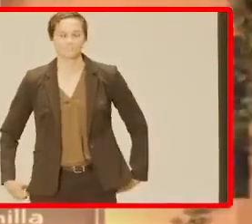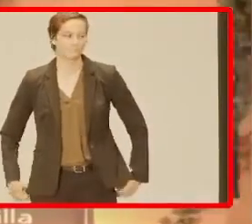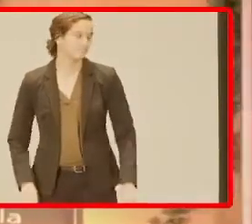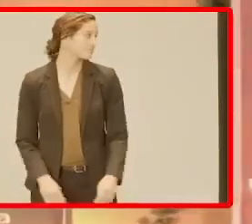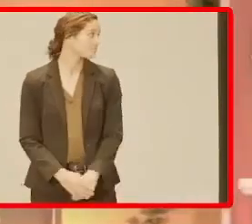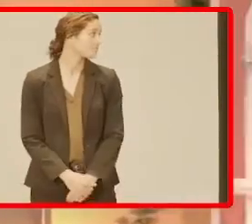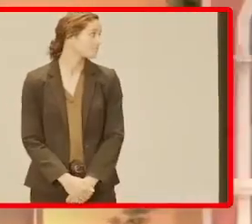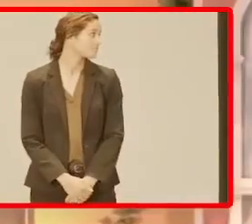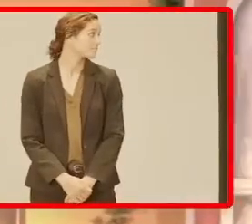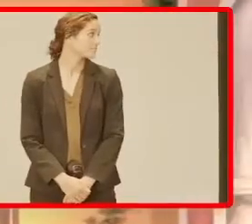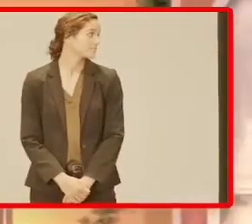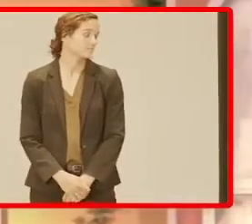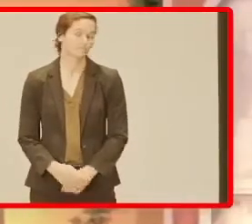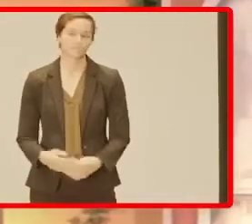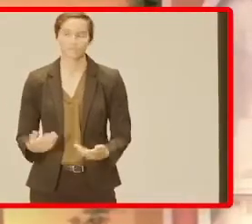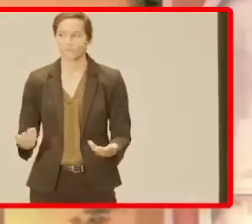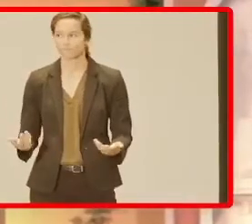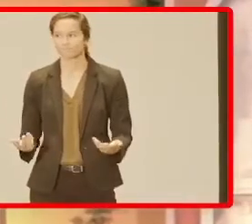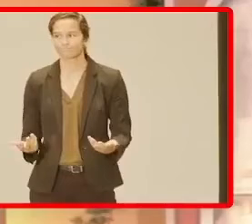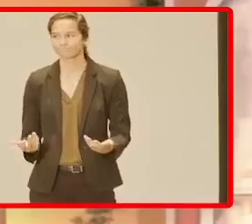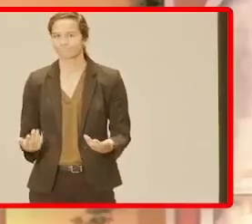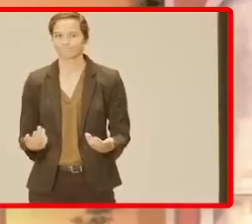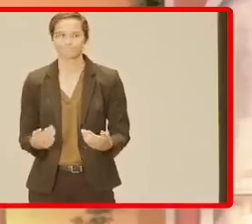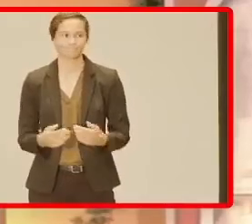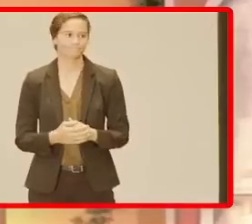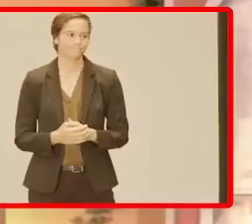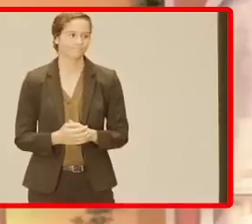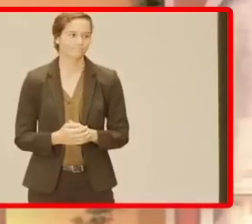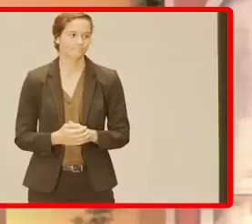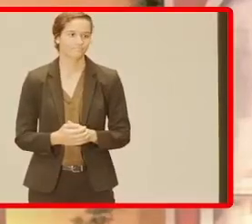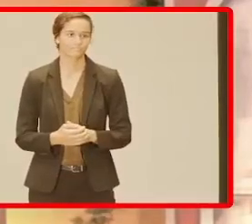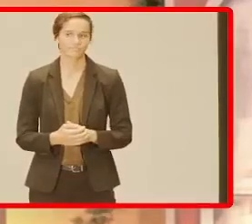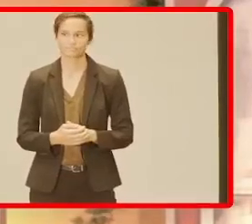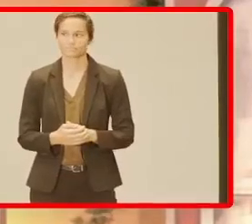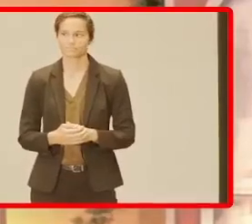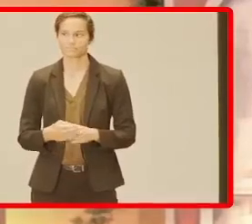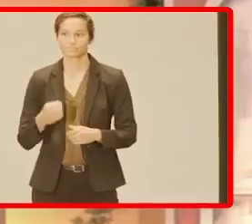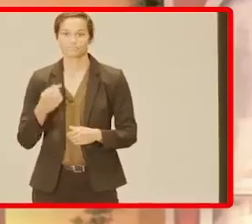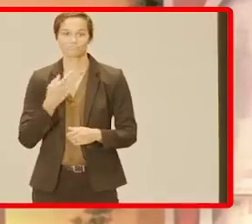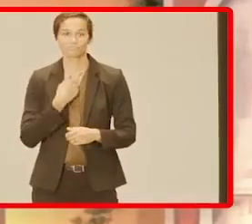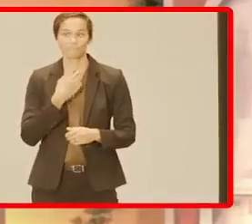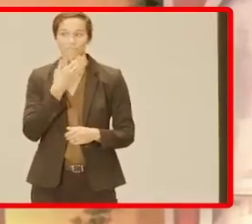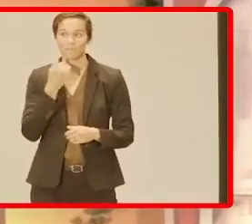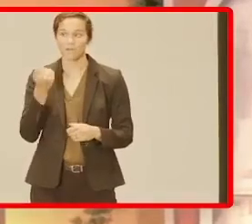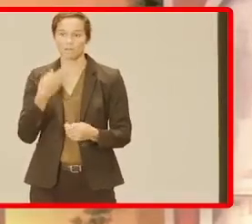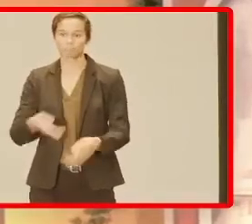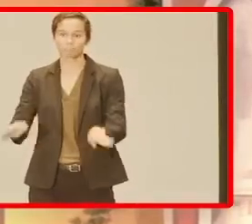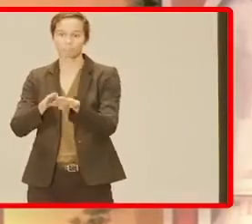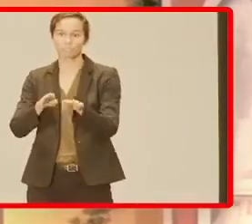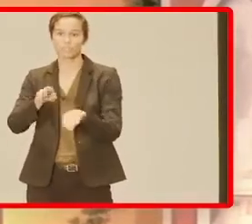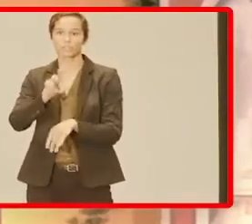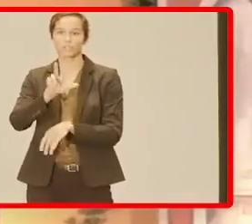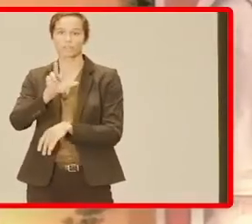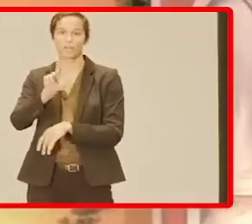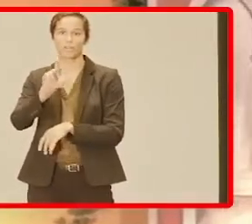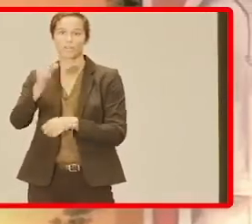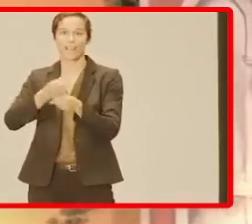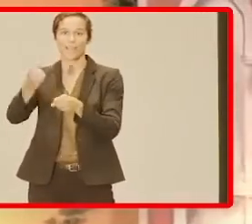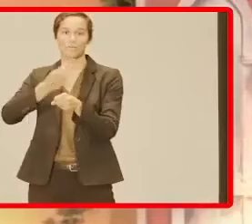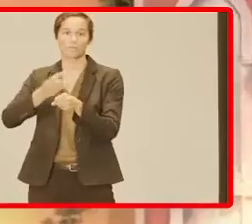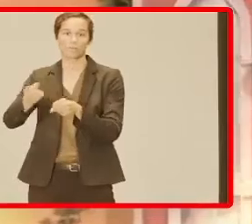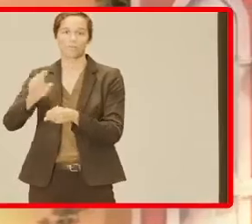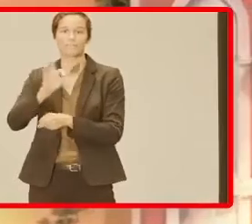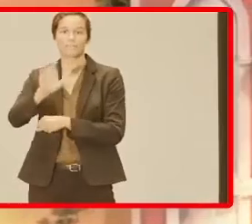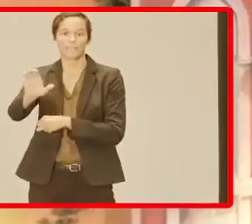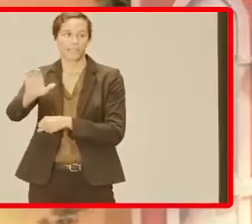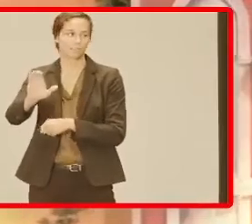Well, I can't think of a better way to end the 23rd Annual Family Cafe. Let's give them another round